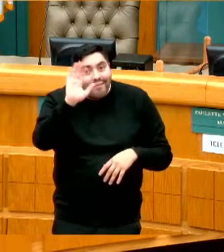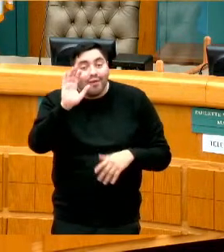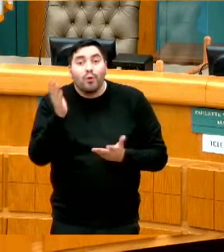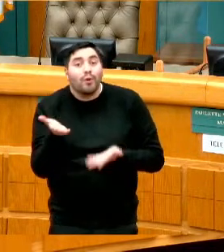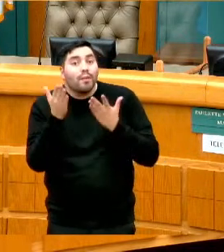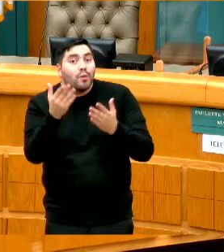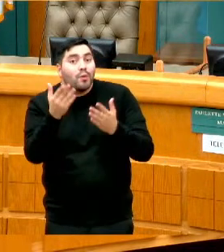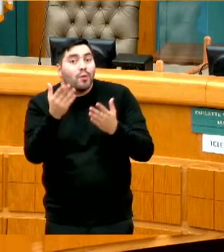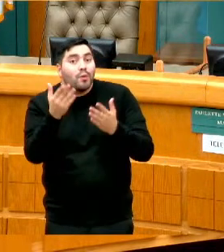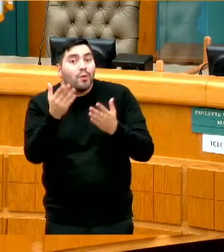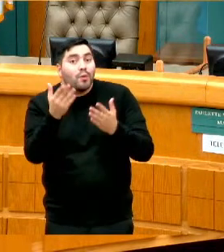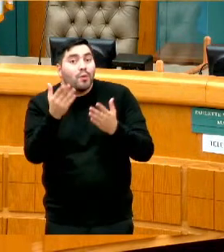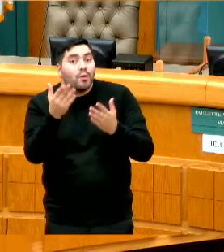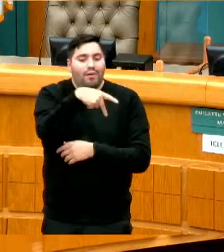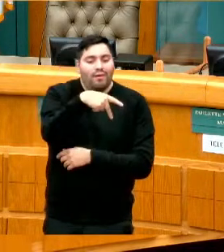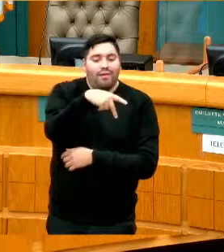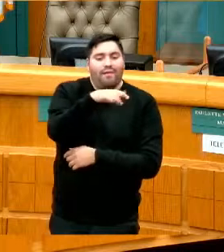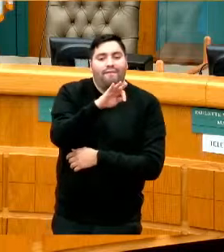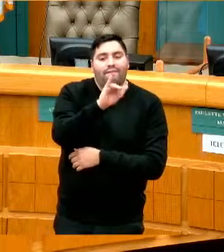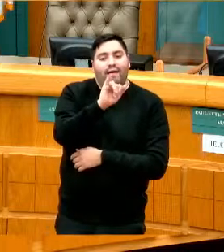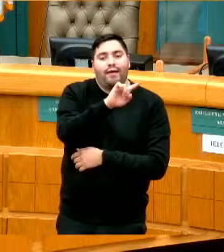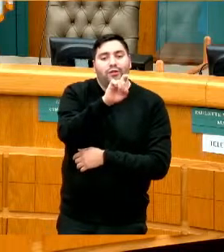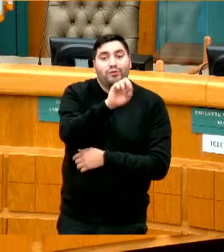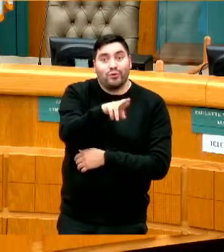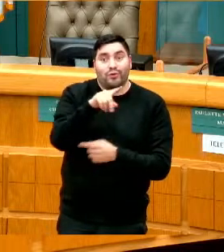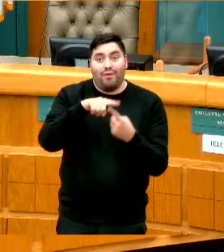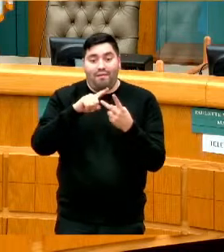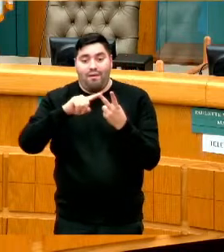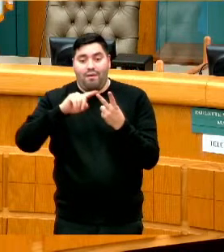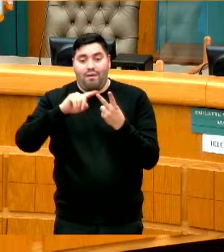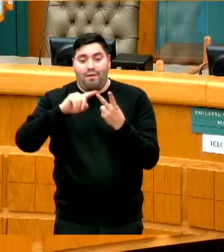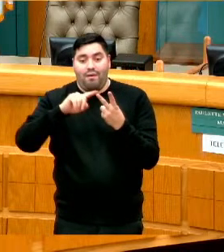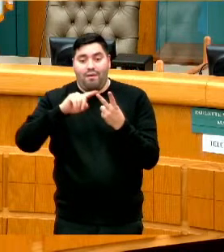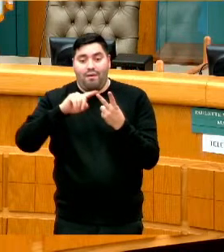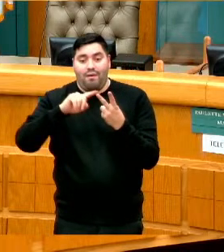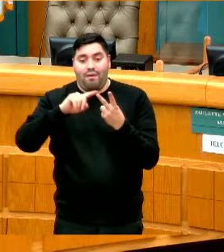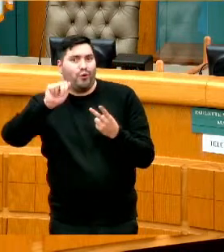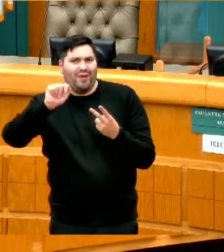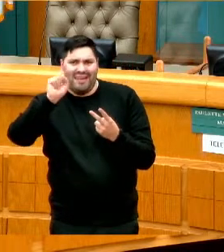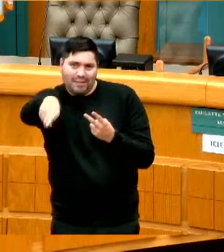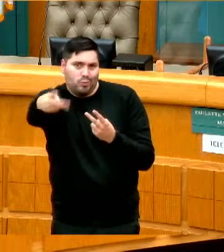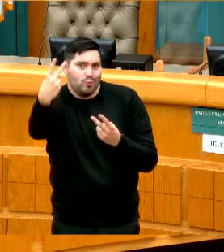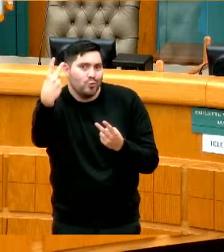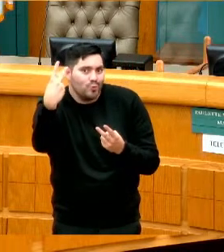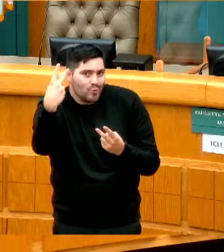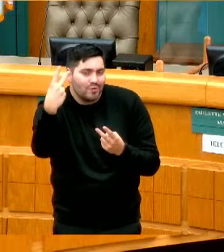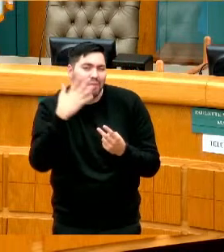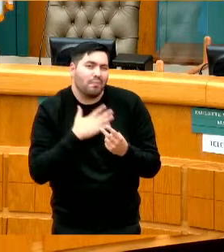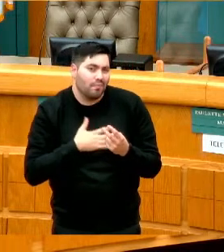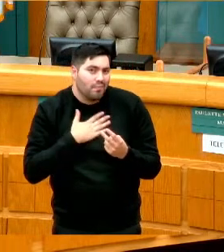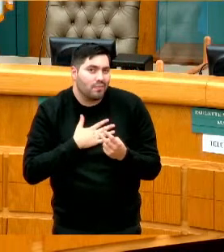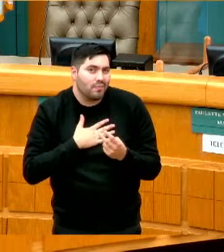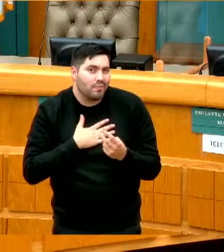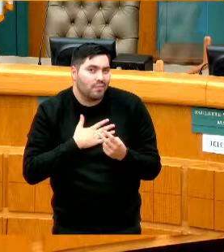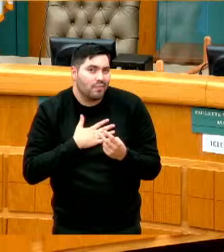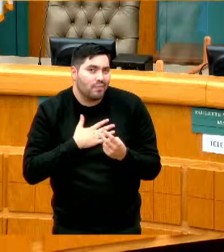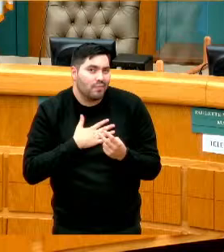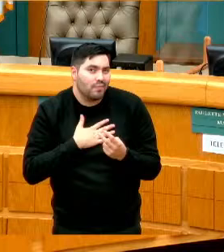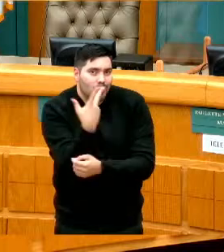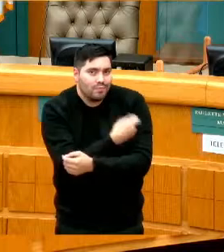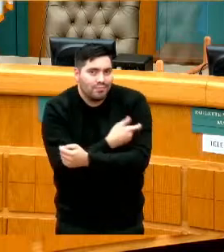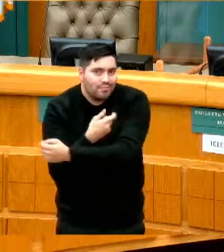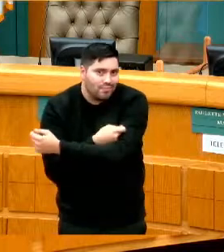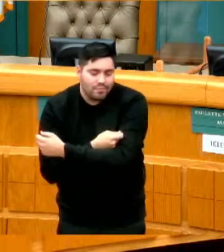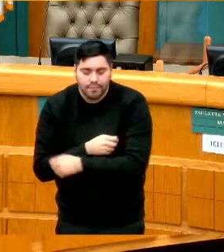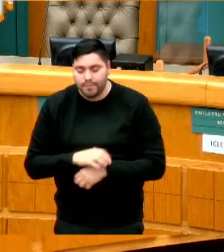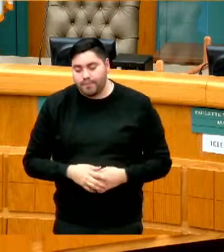for both Pfizer and Moderna. So please make sure you get both doses. The Health District has and will continue to